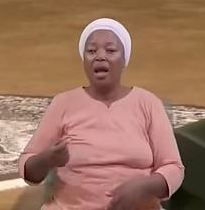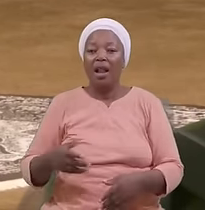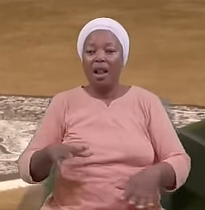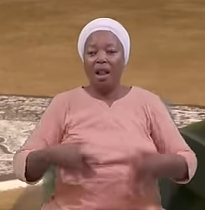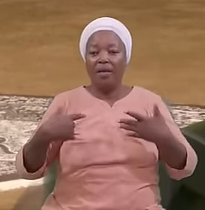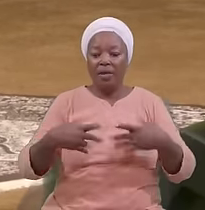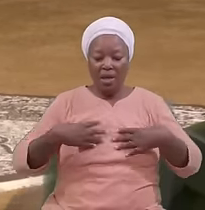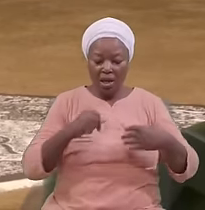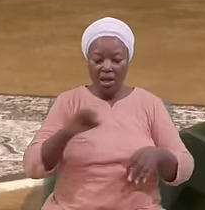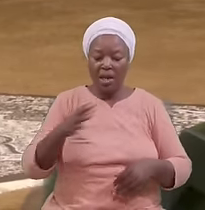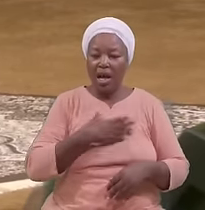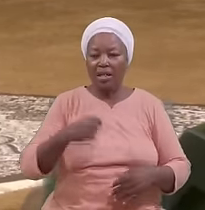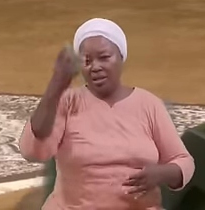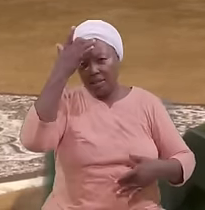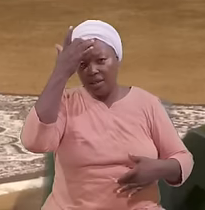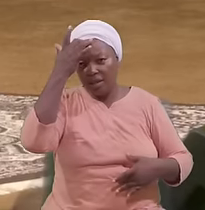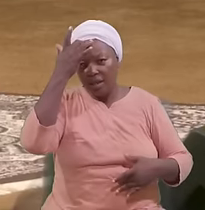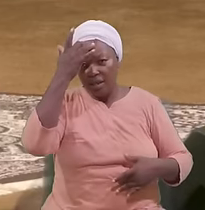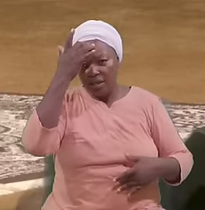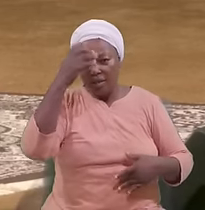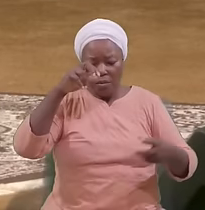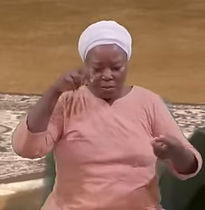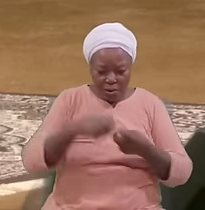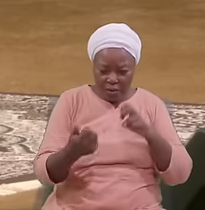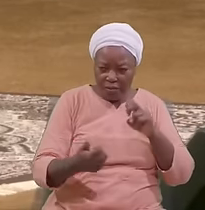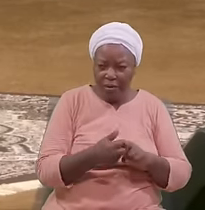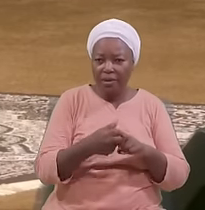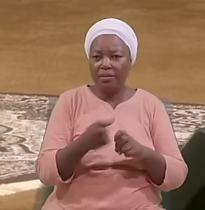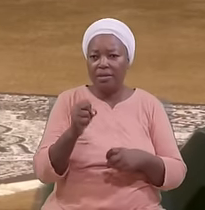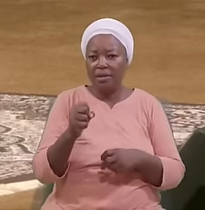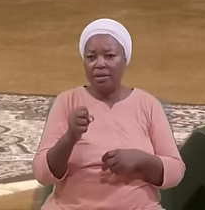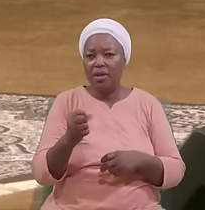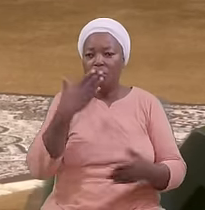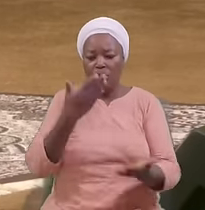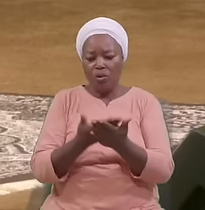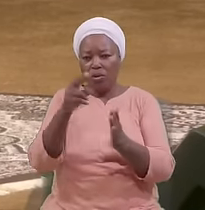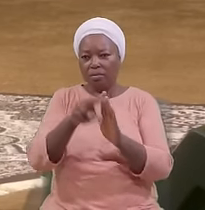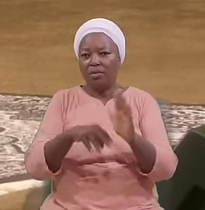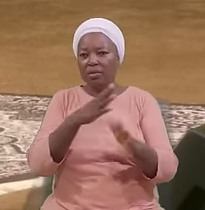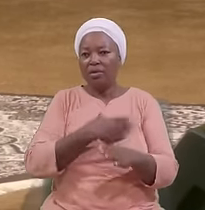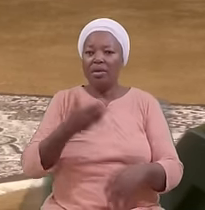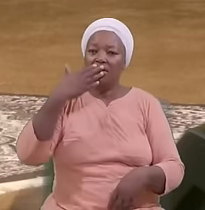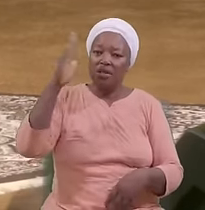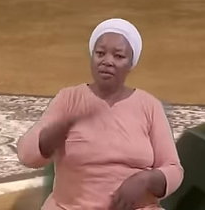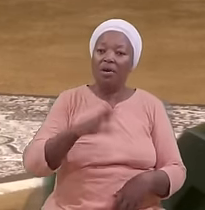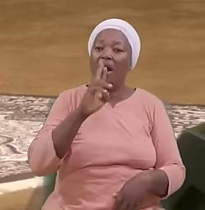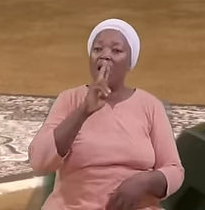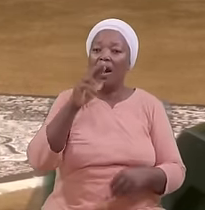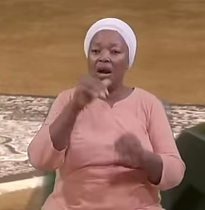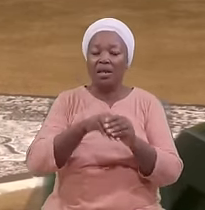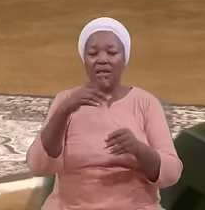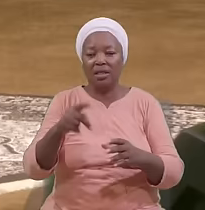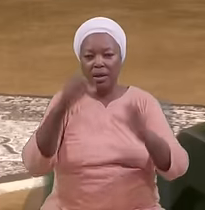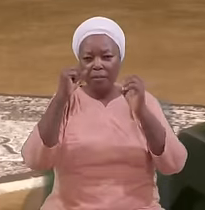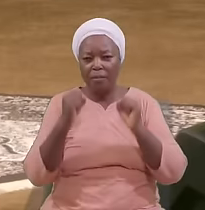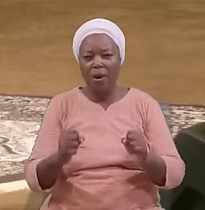healing and sickness, calamity and cure, goodness and evil are in the